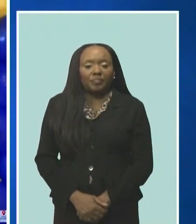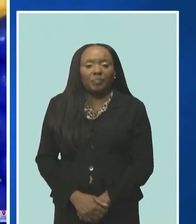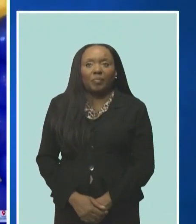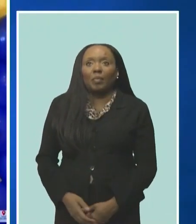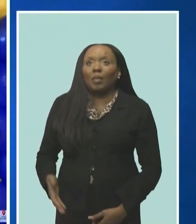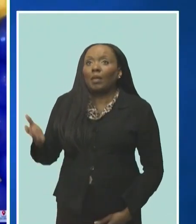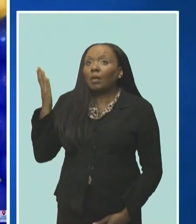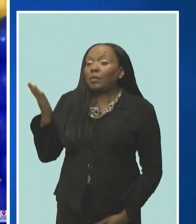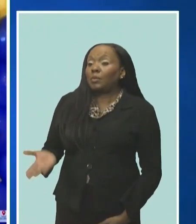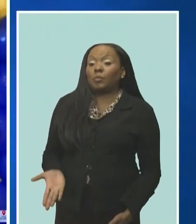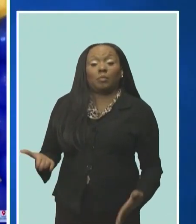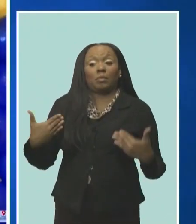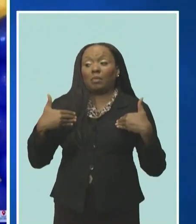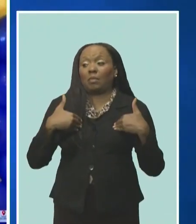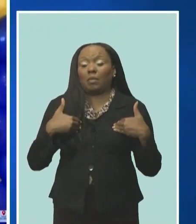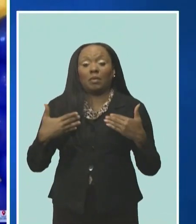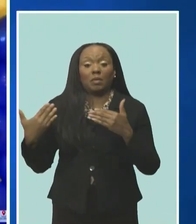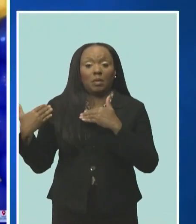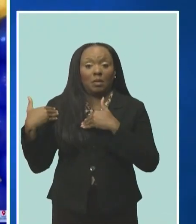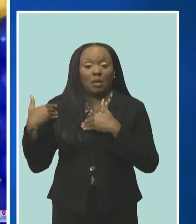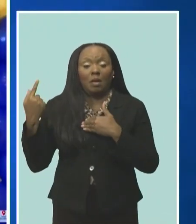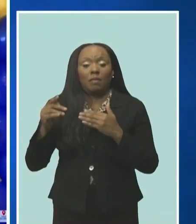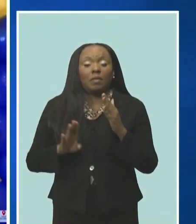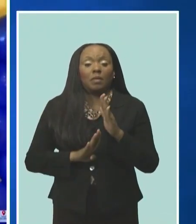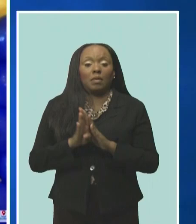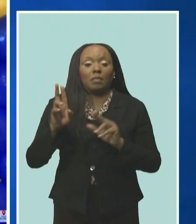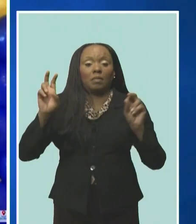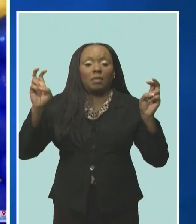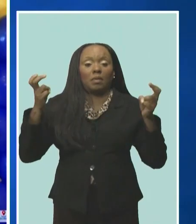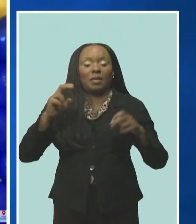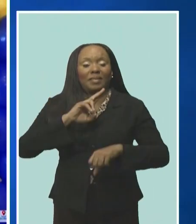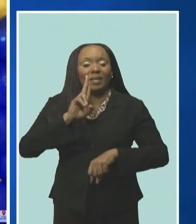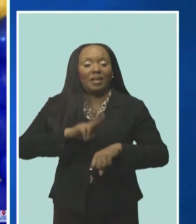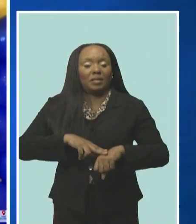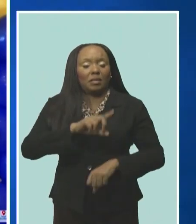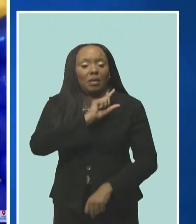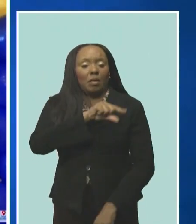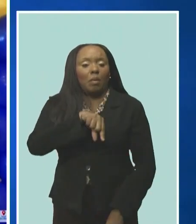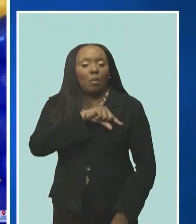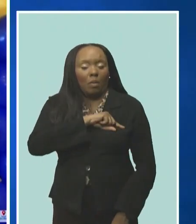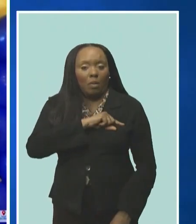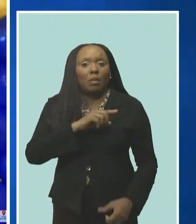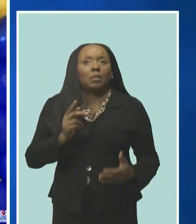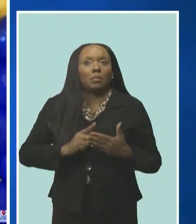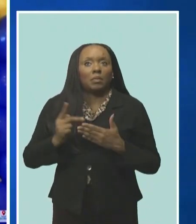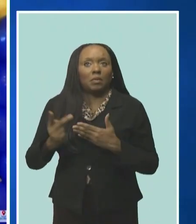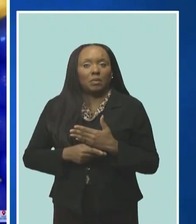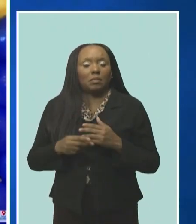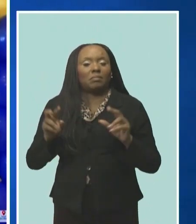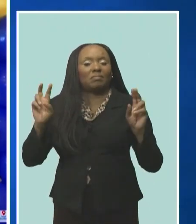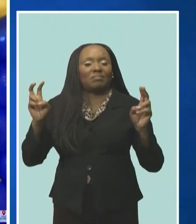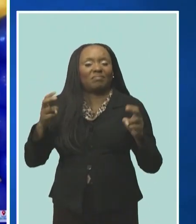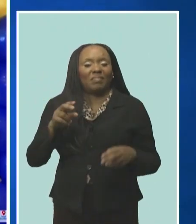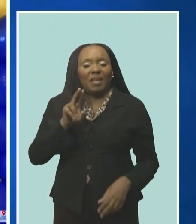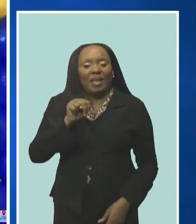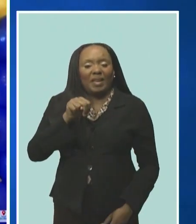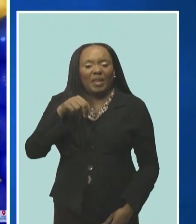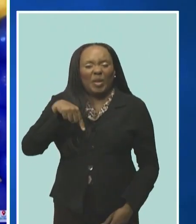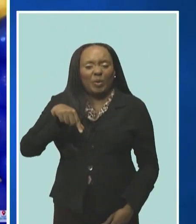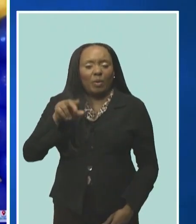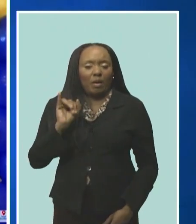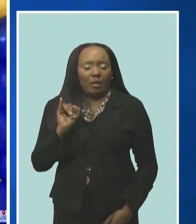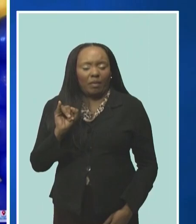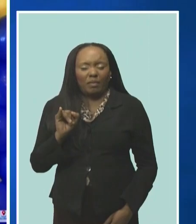with developing what they call the country's national quality infrastructure. It's known as NQI for short. And it's a